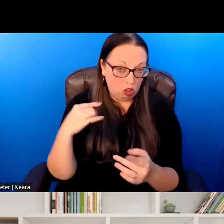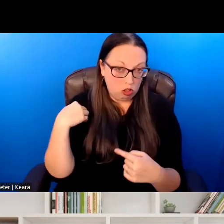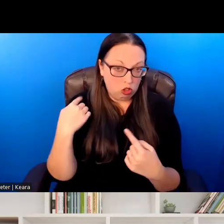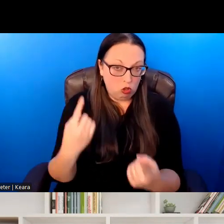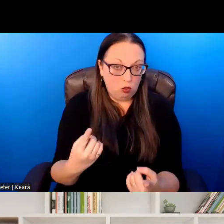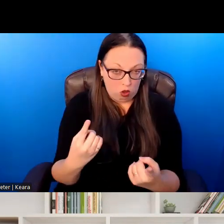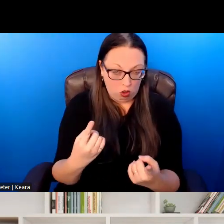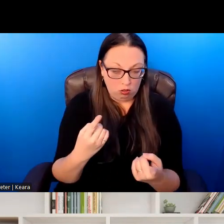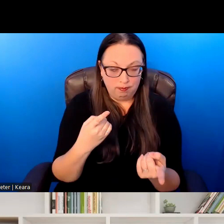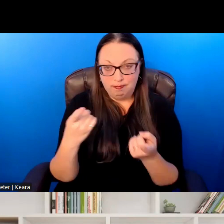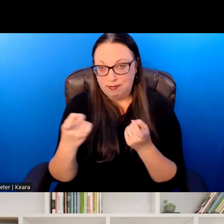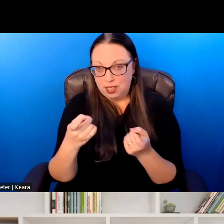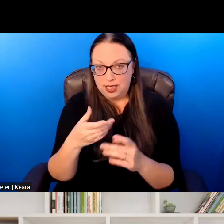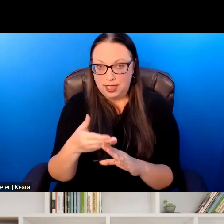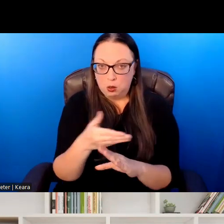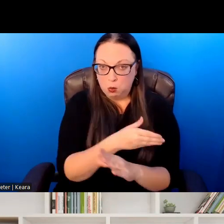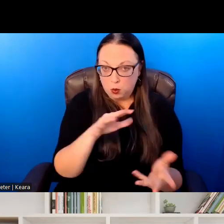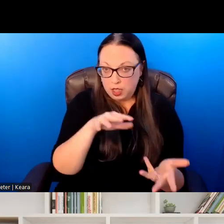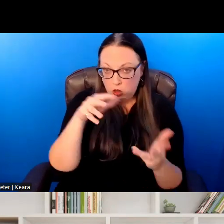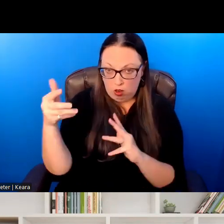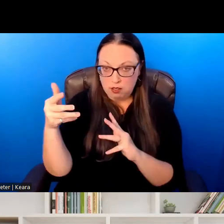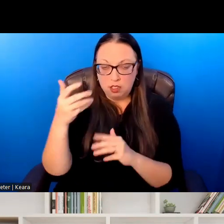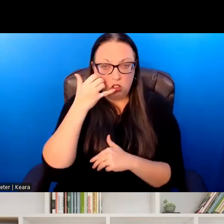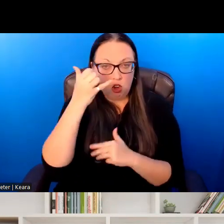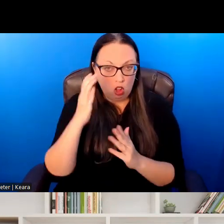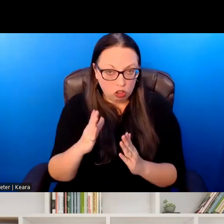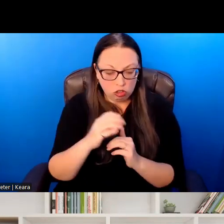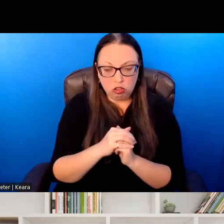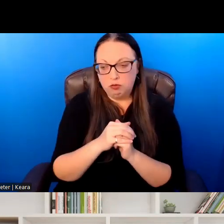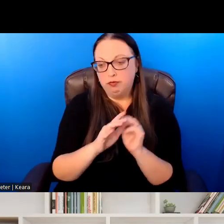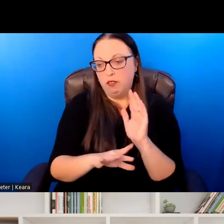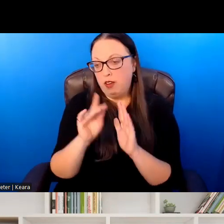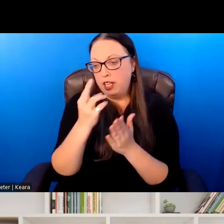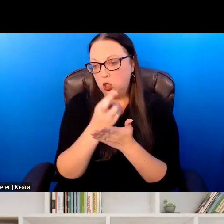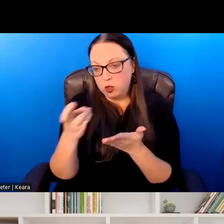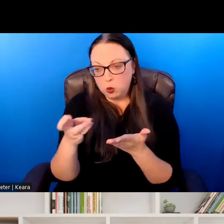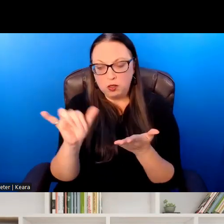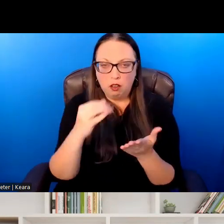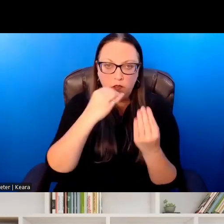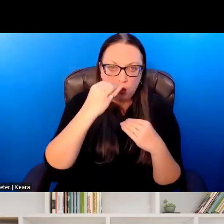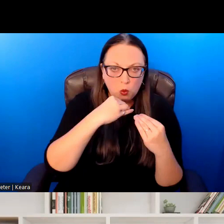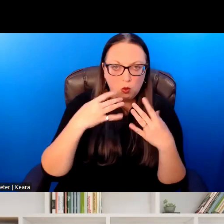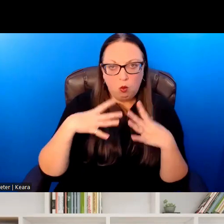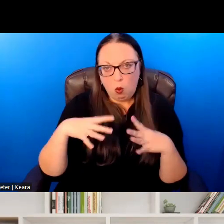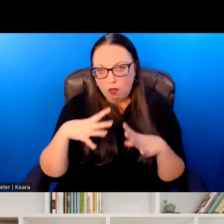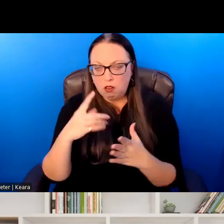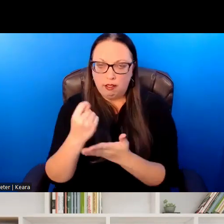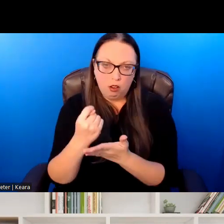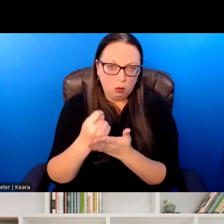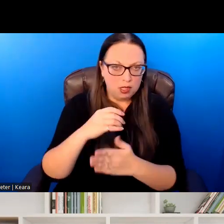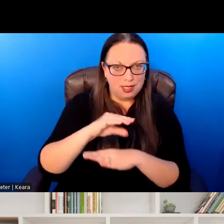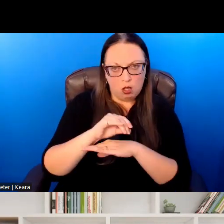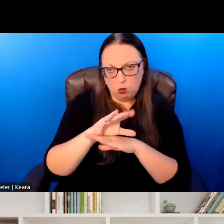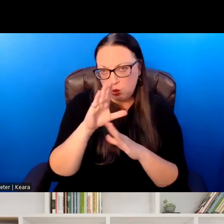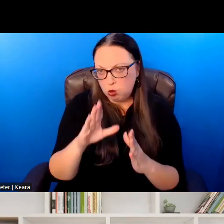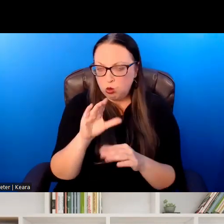with handling pre-crisis callers, finding resources such as food, clothing, therapists, counselors,